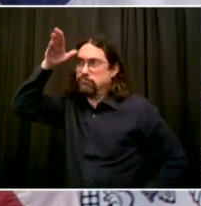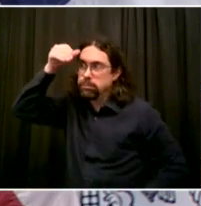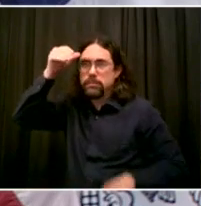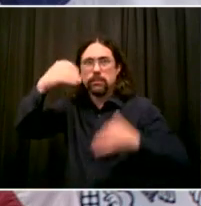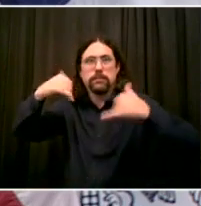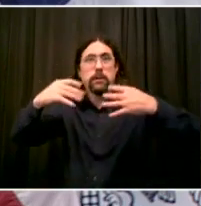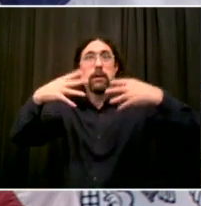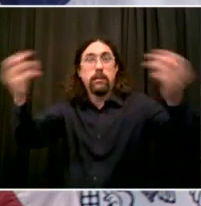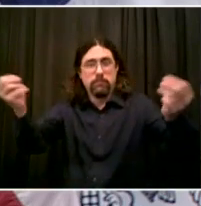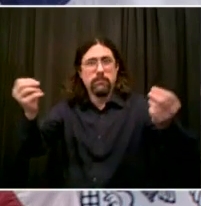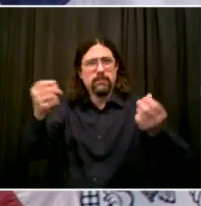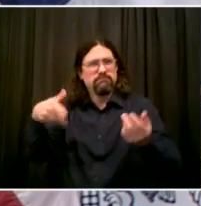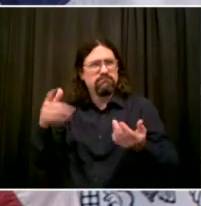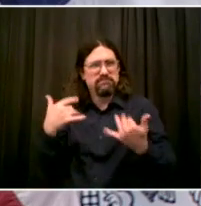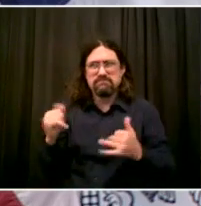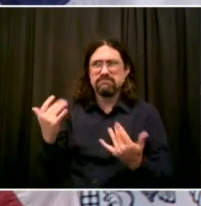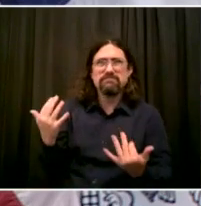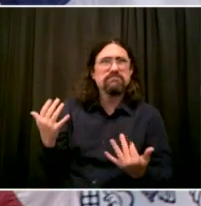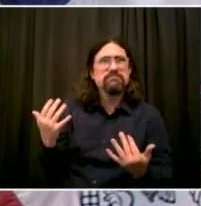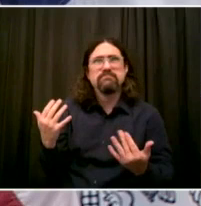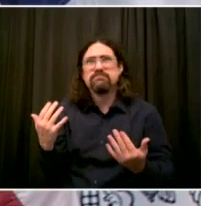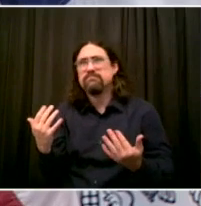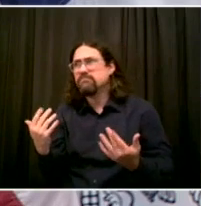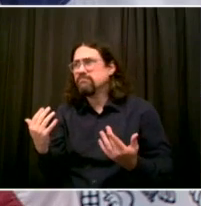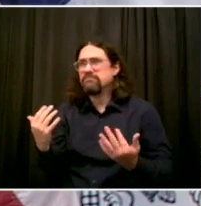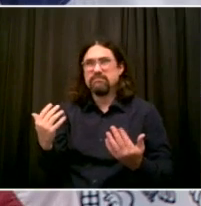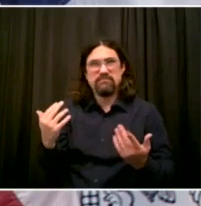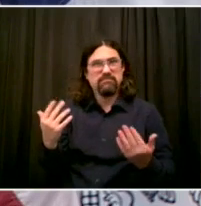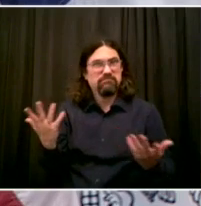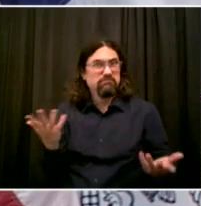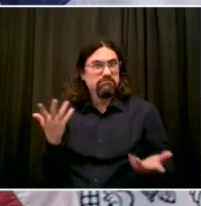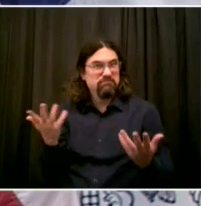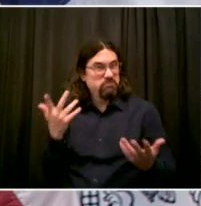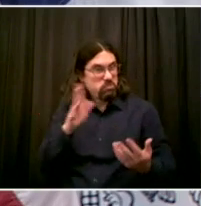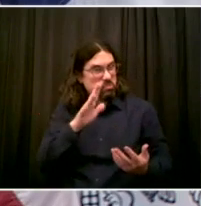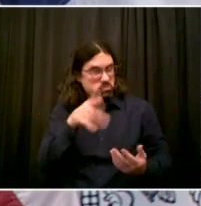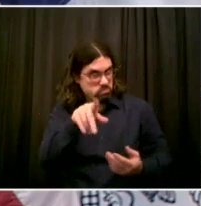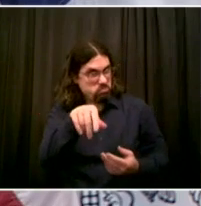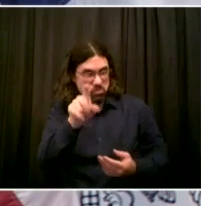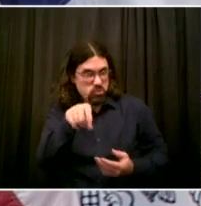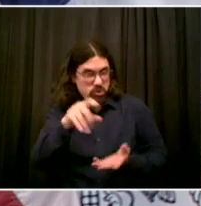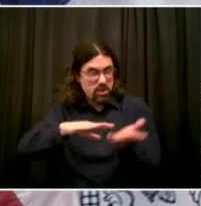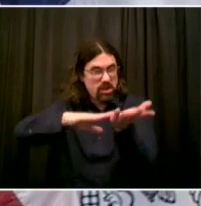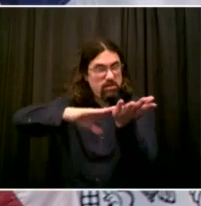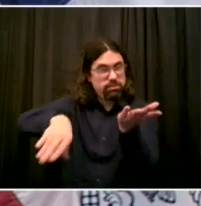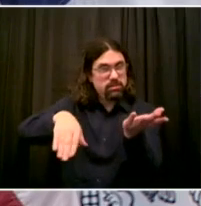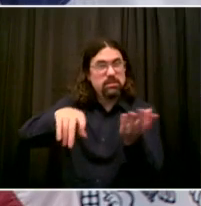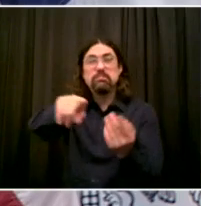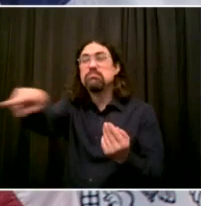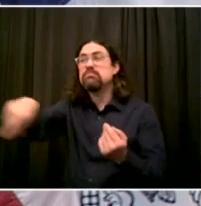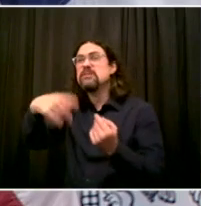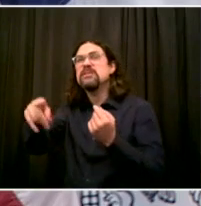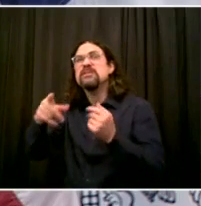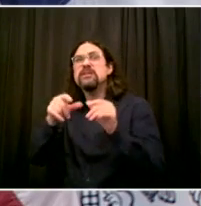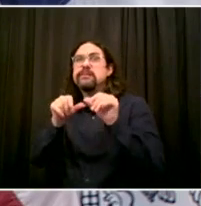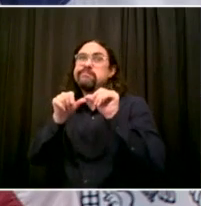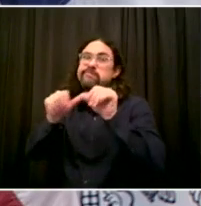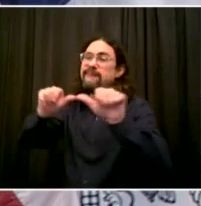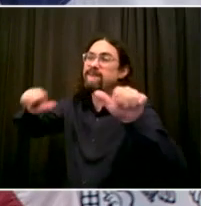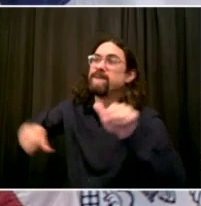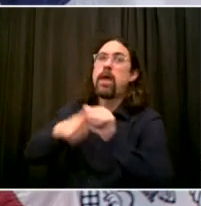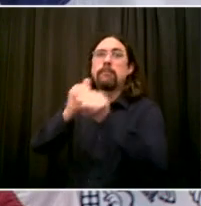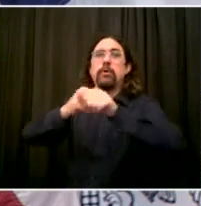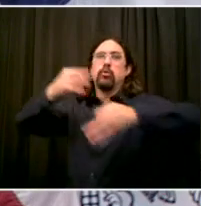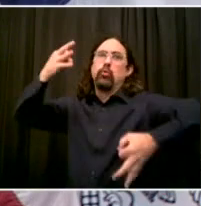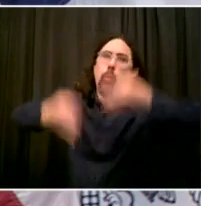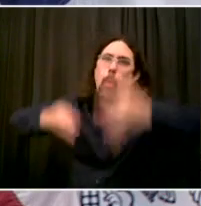offense. Respectfully, a lot of times it's not just one thing. And I don't want to tell the DAs how to do their job, and I can